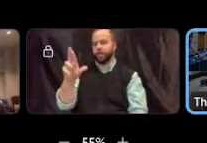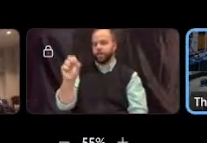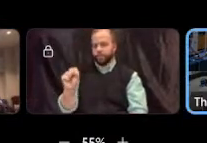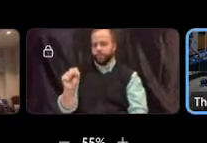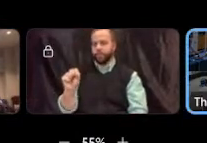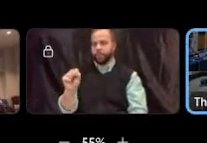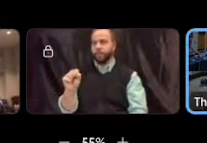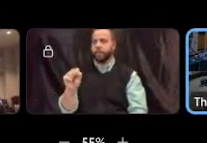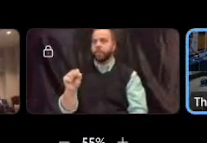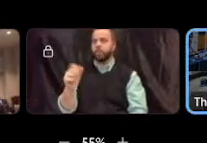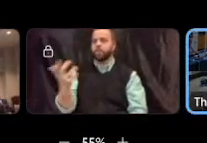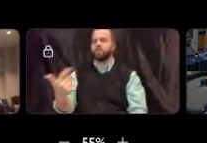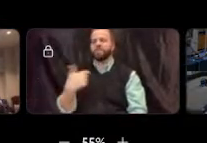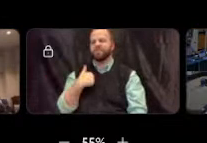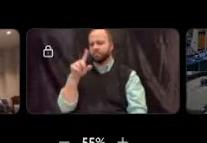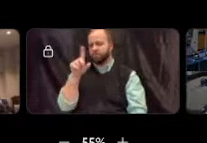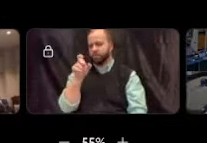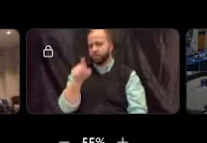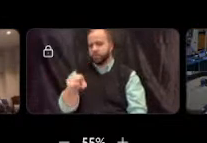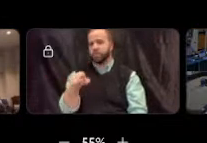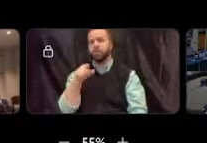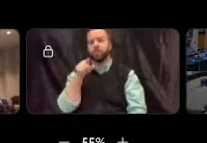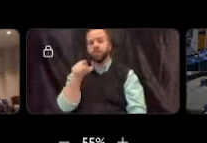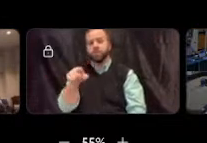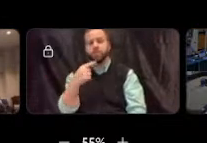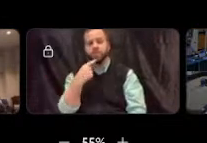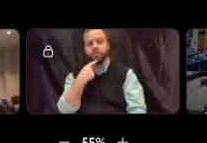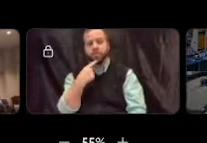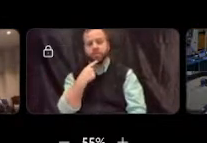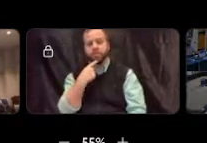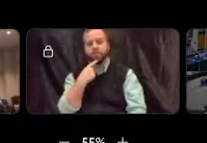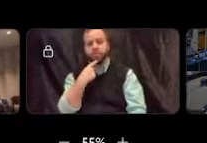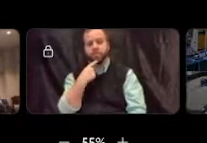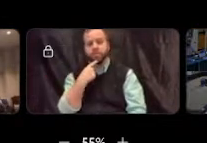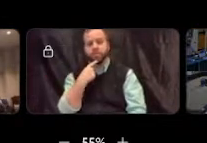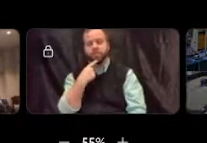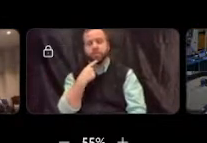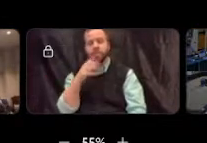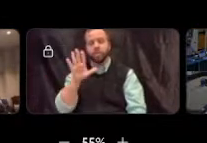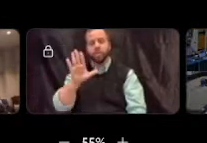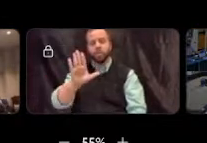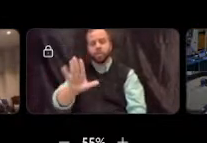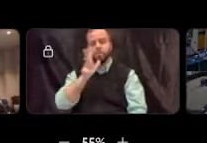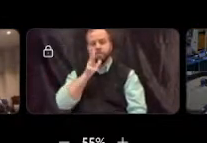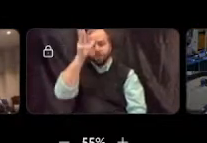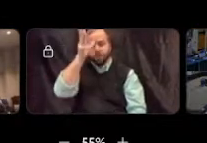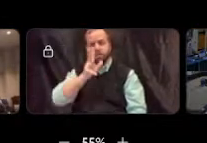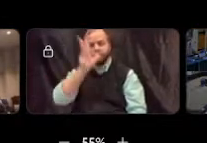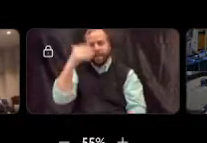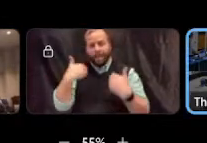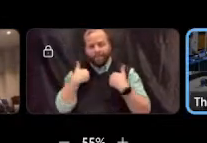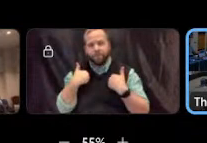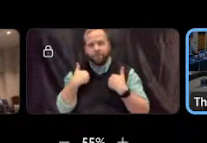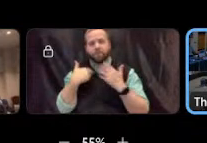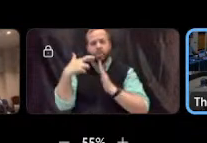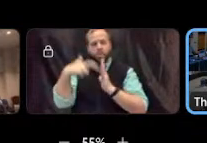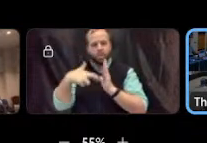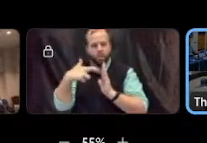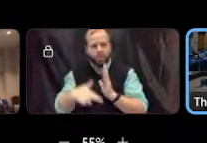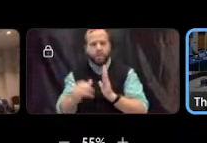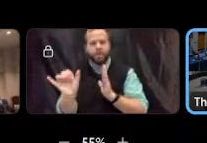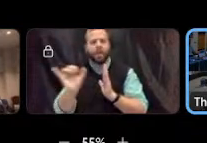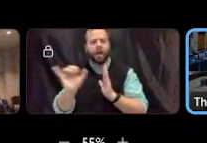Commissioner Vickers. I had a quick question. She stated she had some rules or things that she would follow, like cutoff